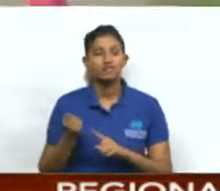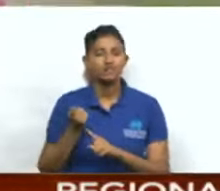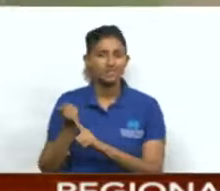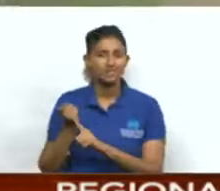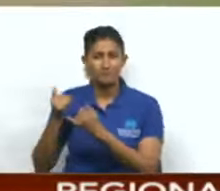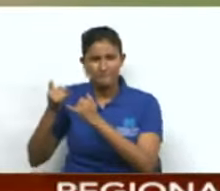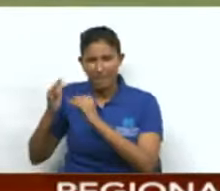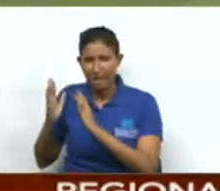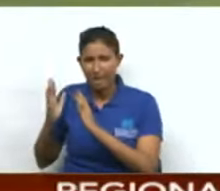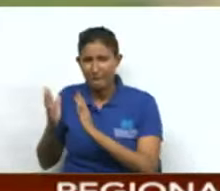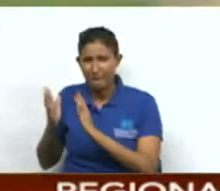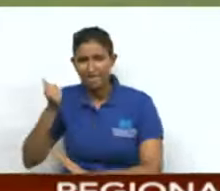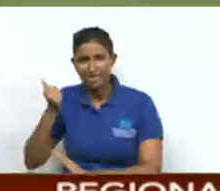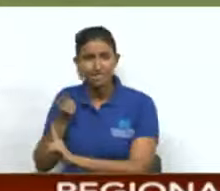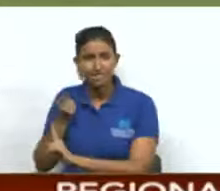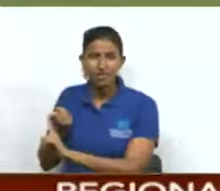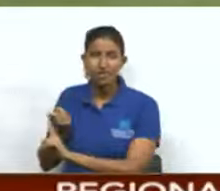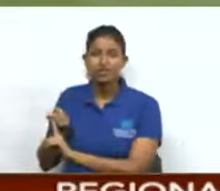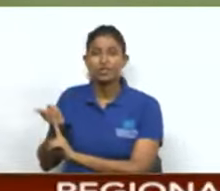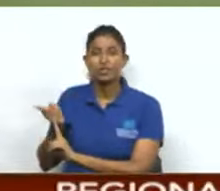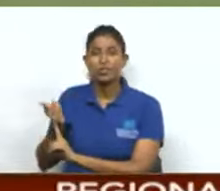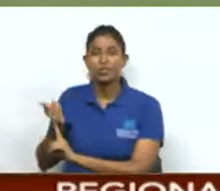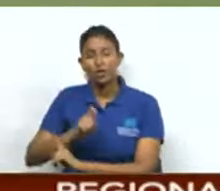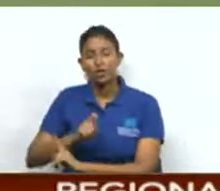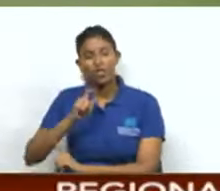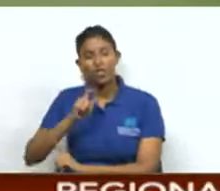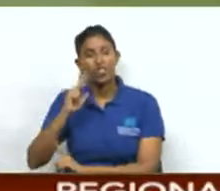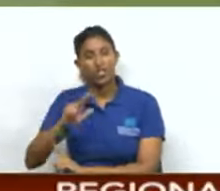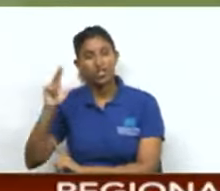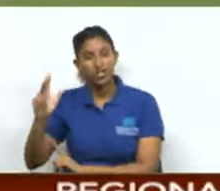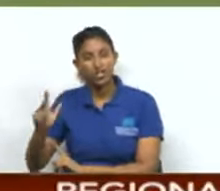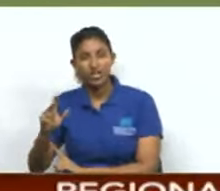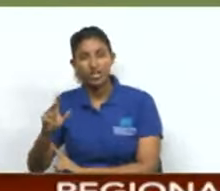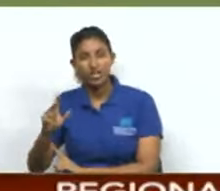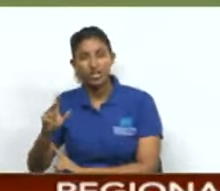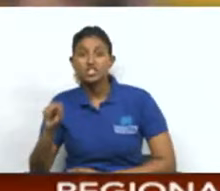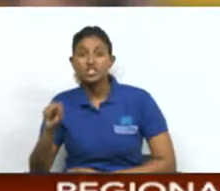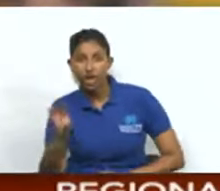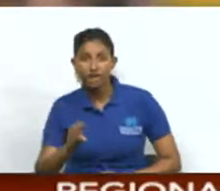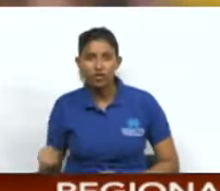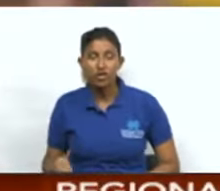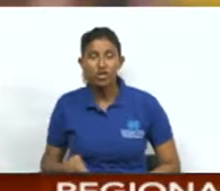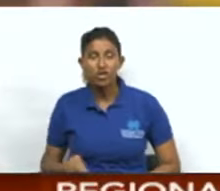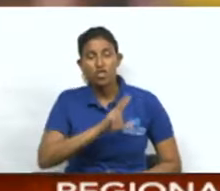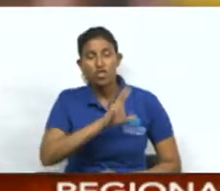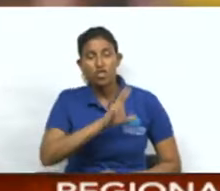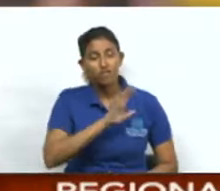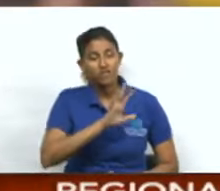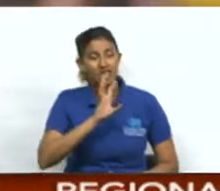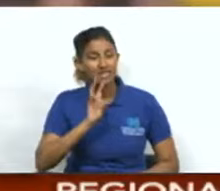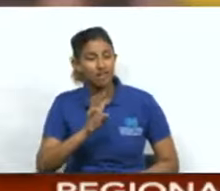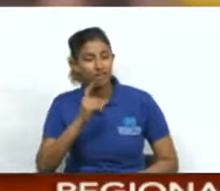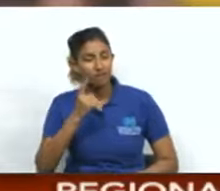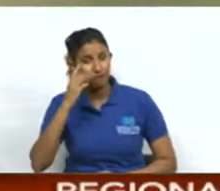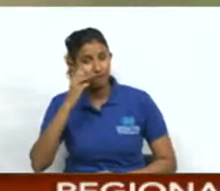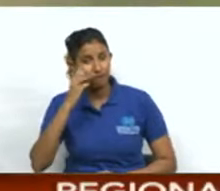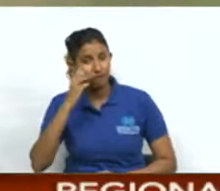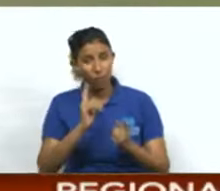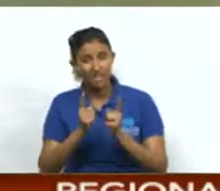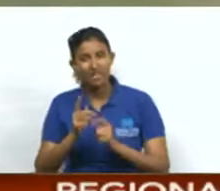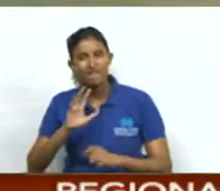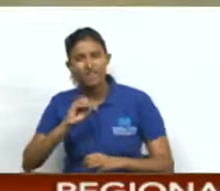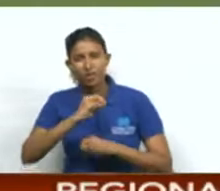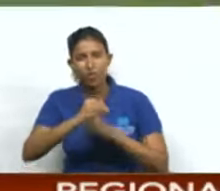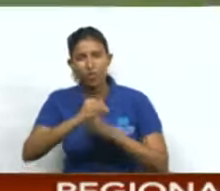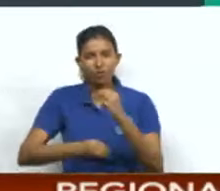133, as South Africa posted 357 for 4 wickets from 50 overs. In defence of that, Proteas spinner Keshav